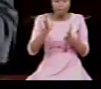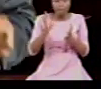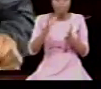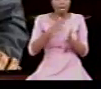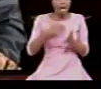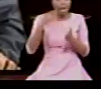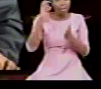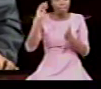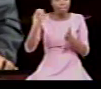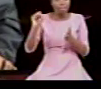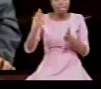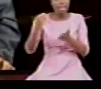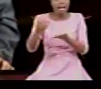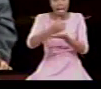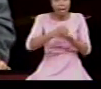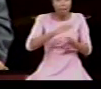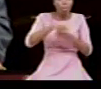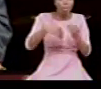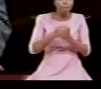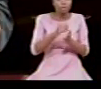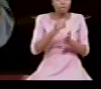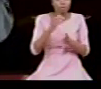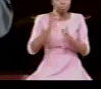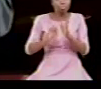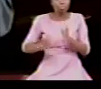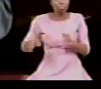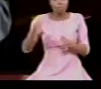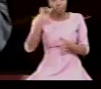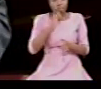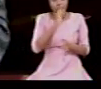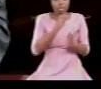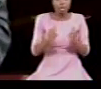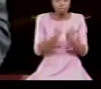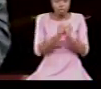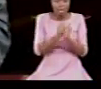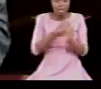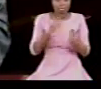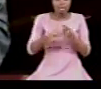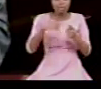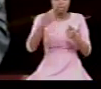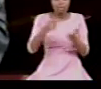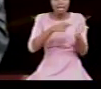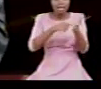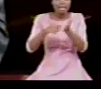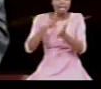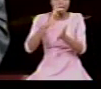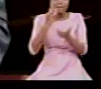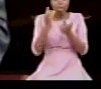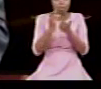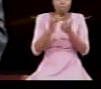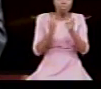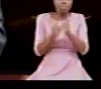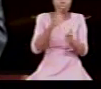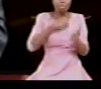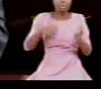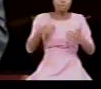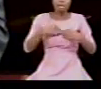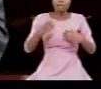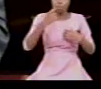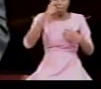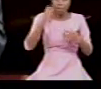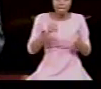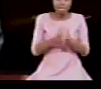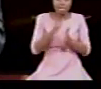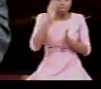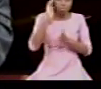gathered all the congregation of the children of Israel together and said unto them, these are the words which the Lord has commanded that you